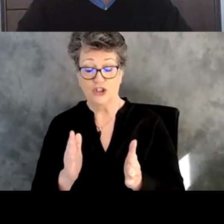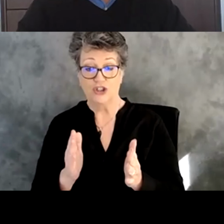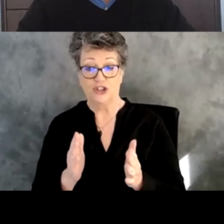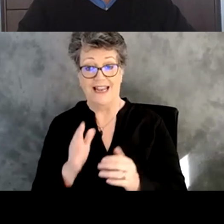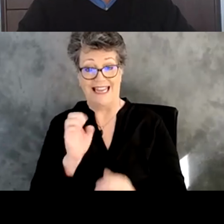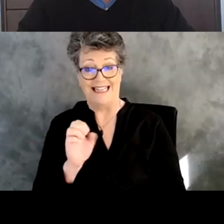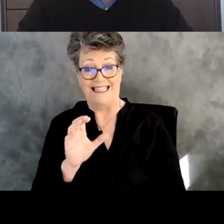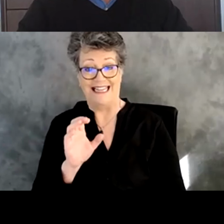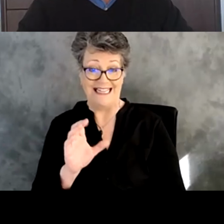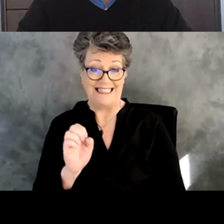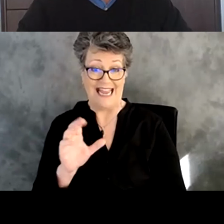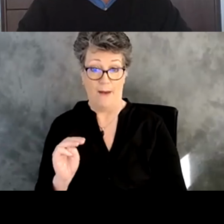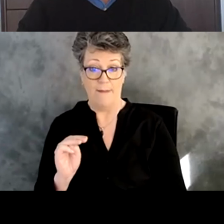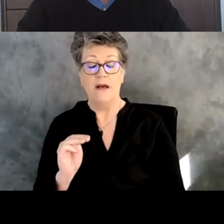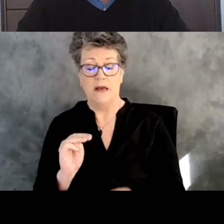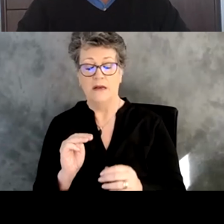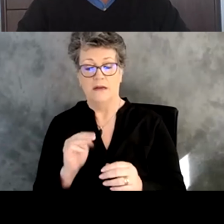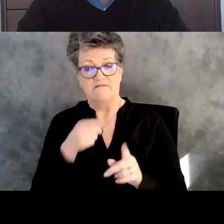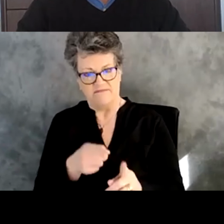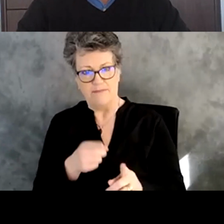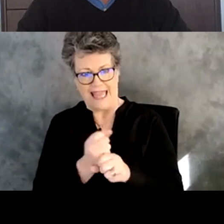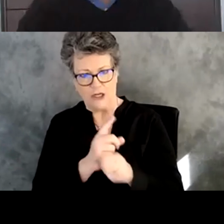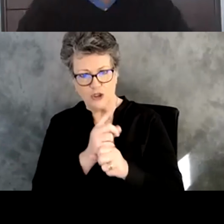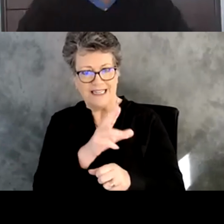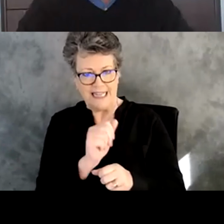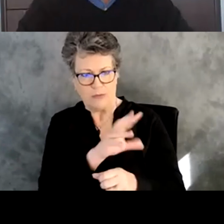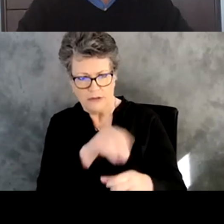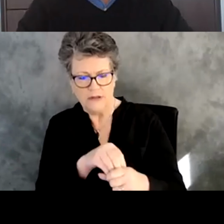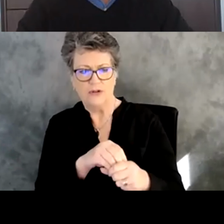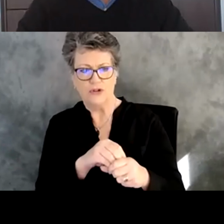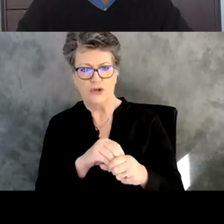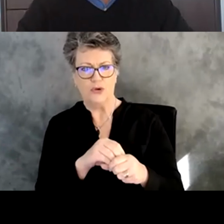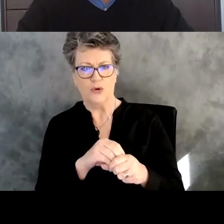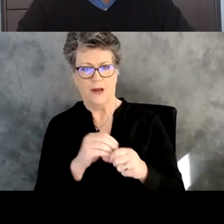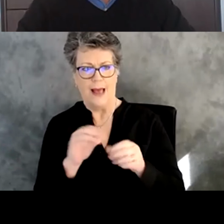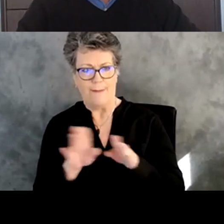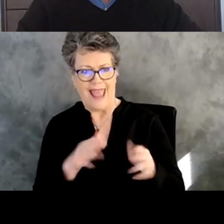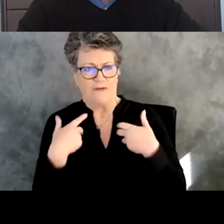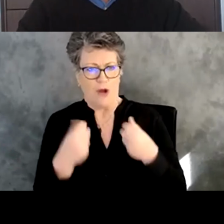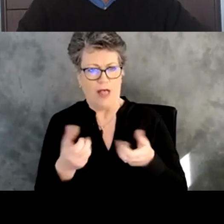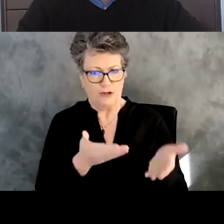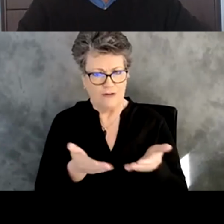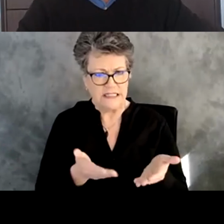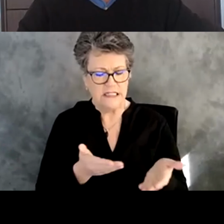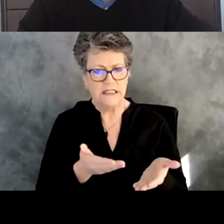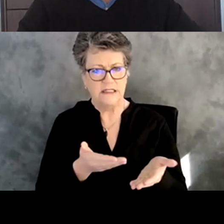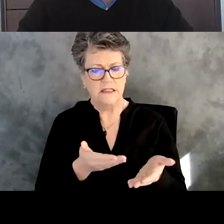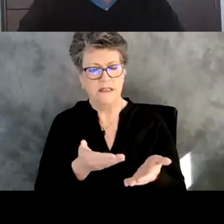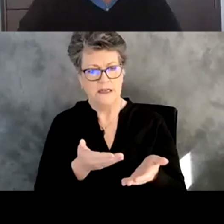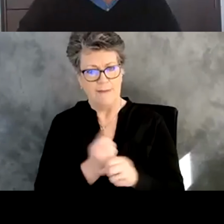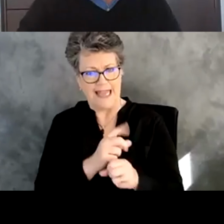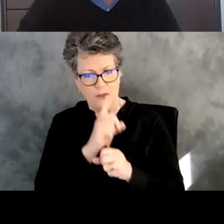involved in making sure throughout this process, she's engaging her behavioral health and physical health services to make sure she's